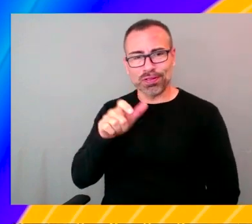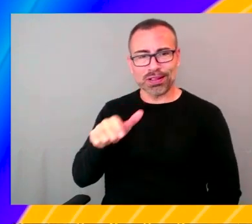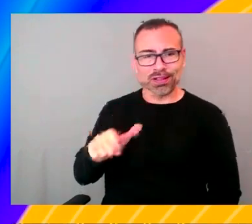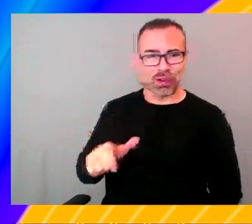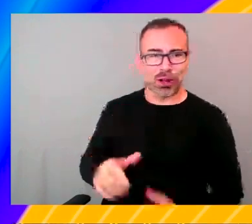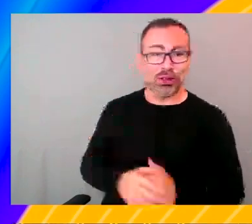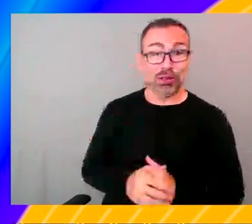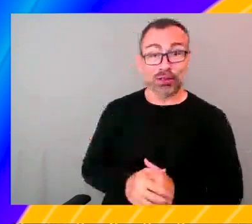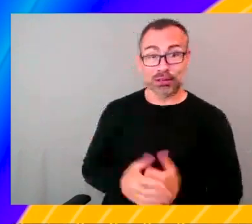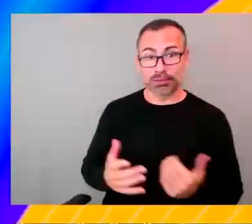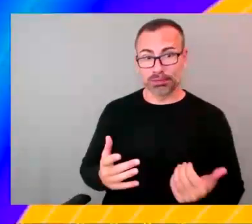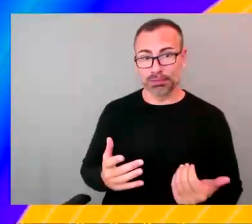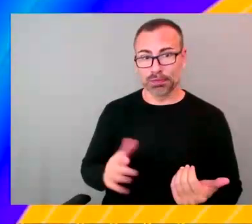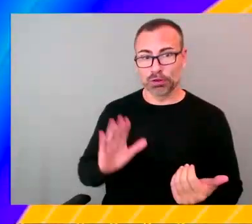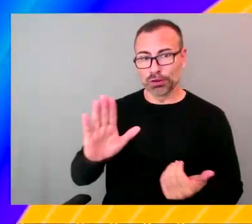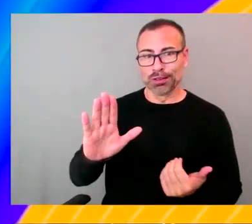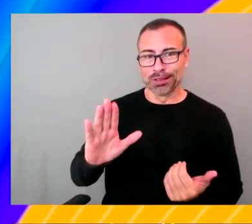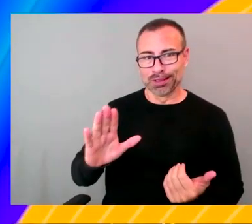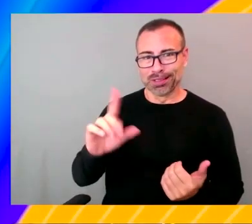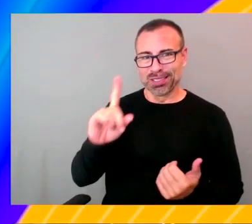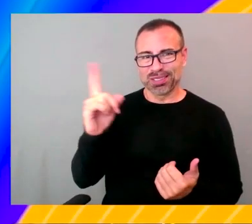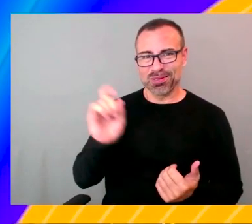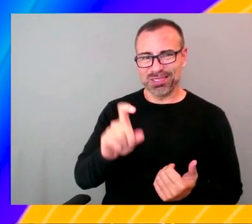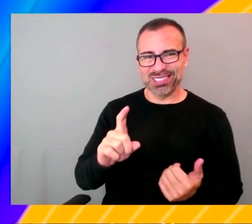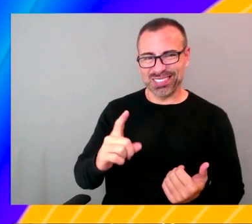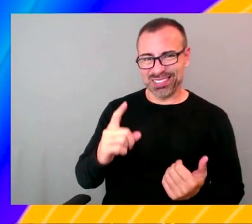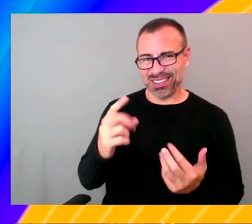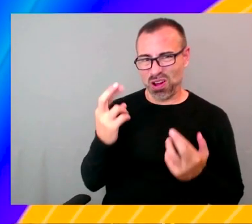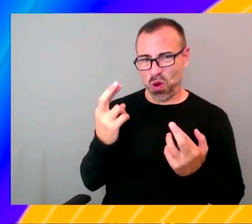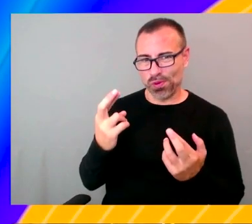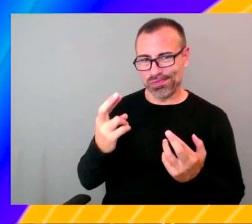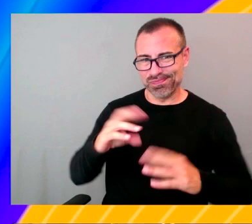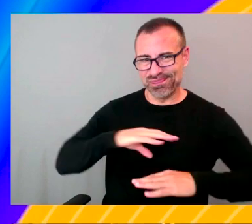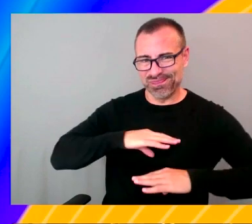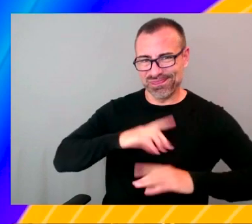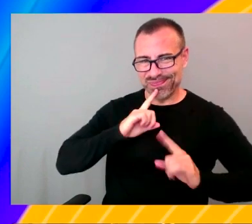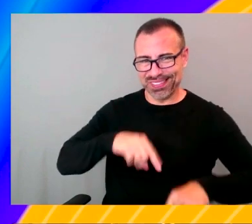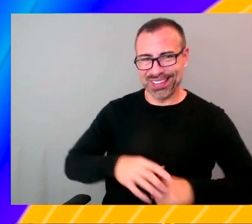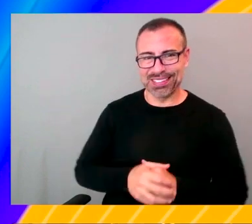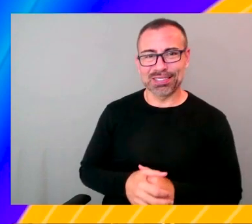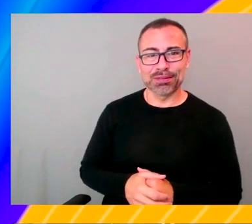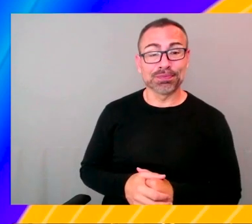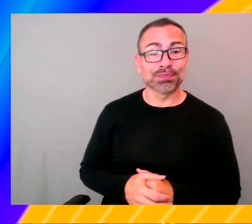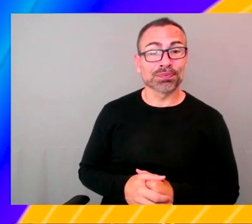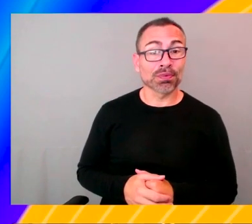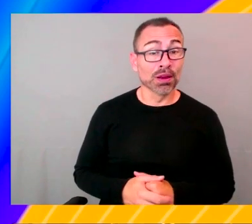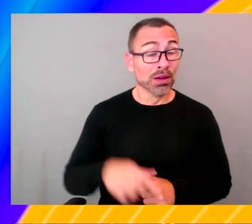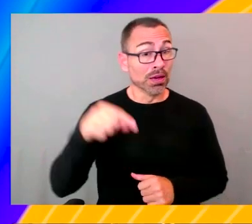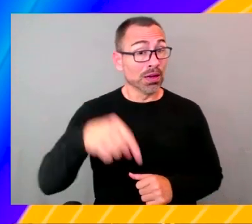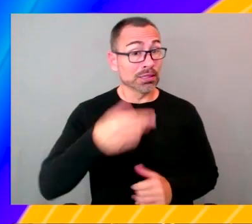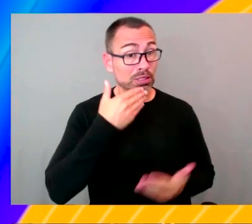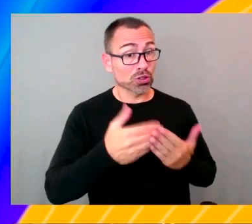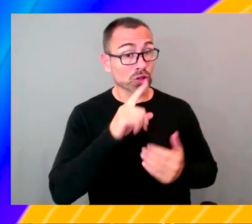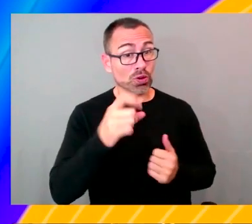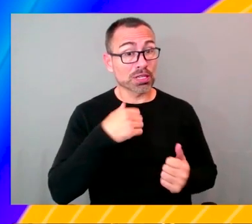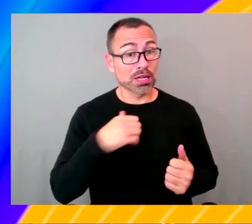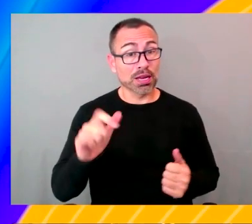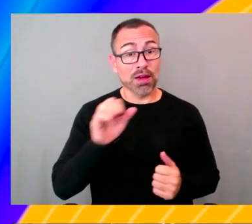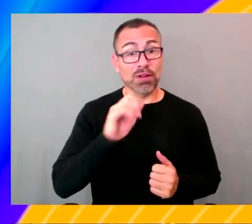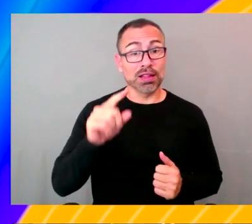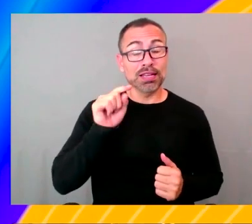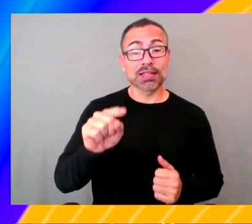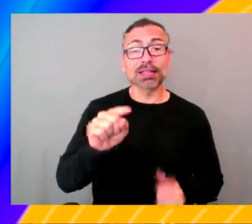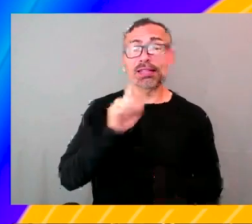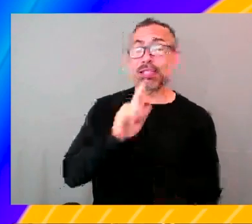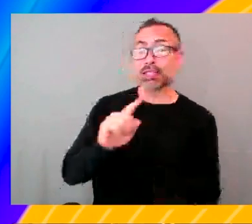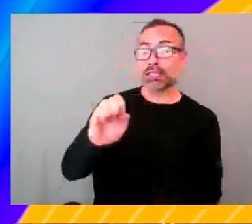that answered your question. Yeah, and in fact, that's like a great question. I have a link pulled up here. It's the EC2 auto-scaling